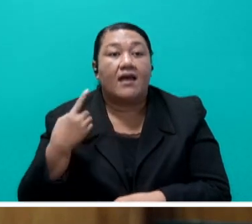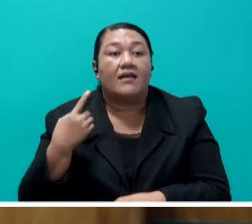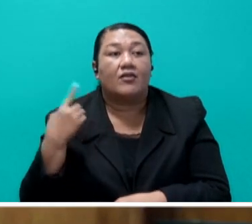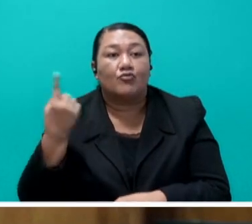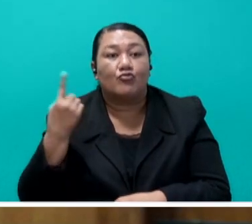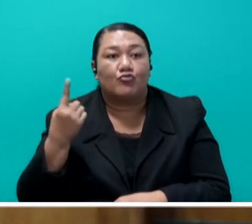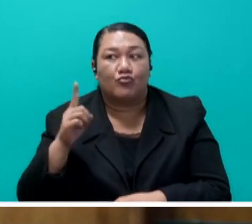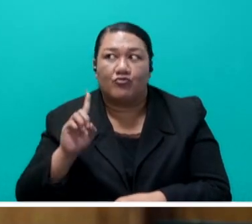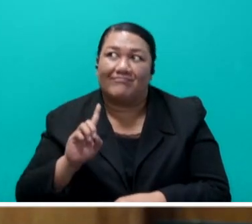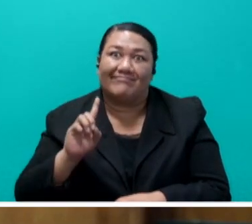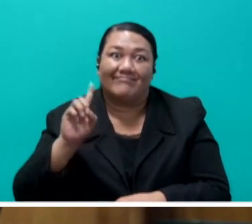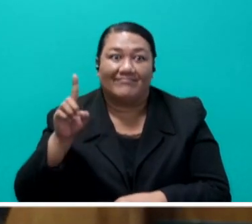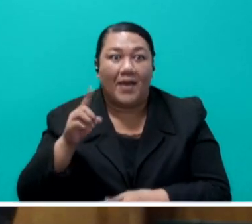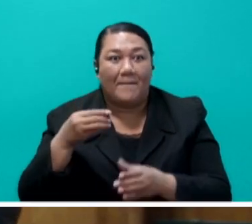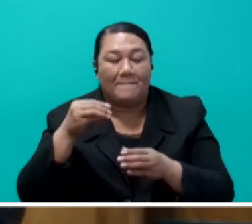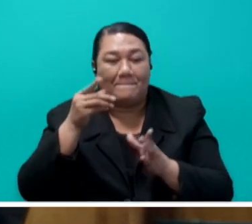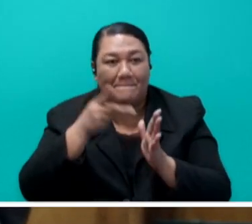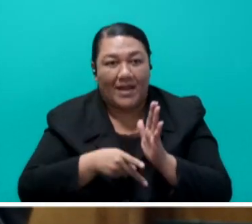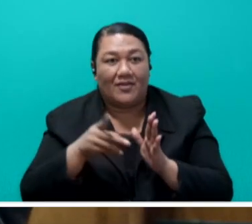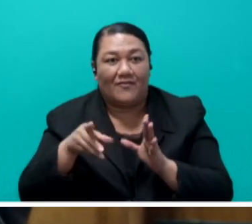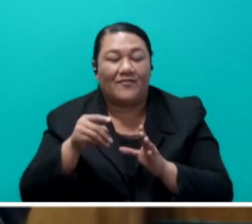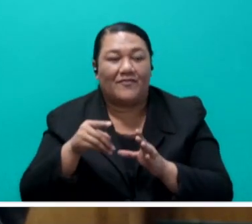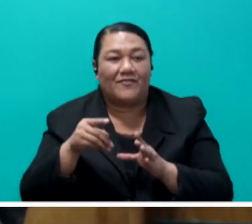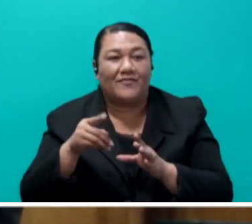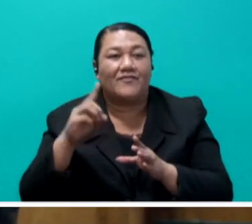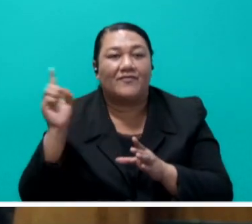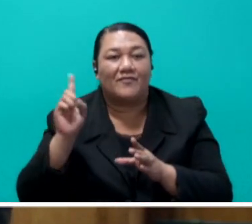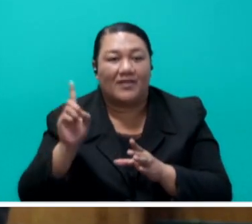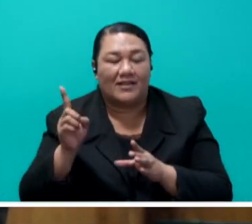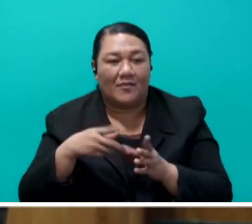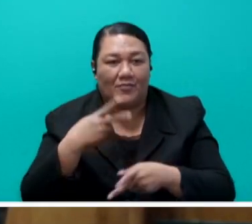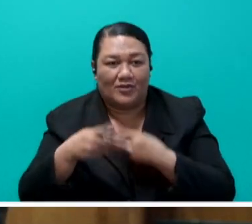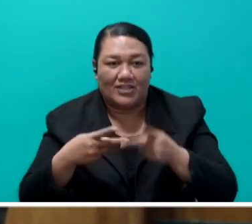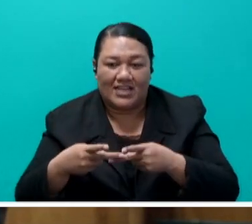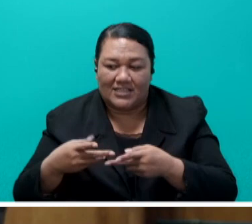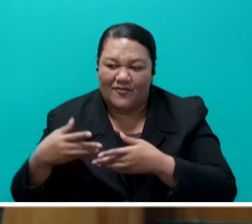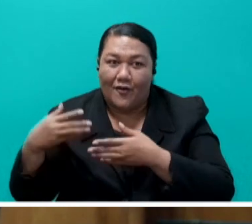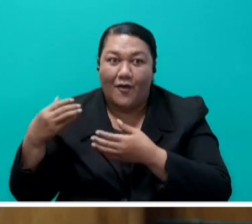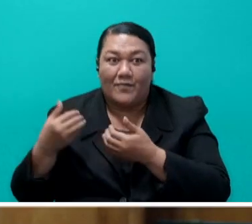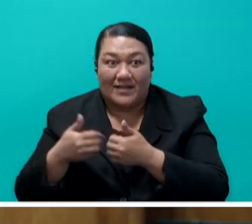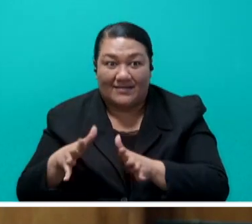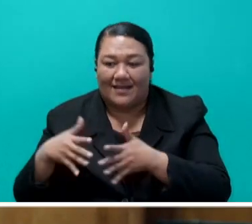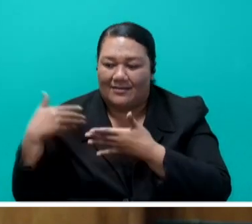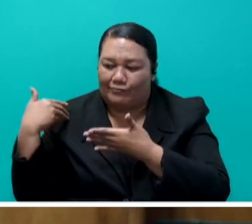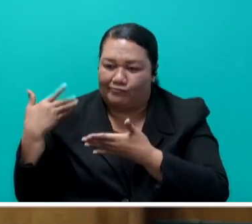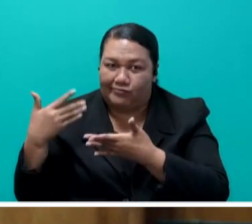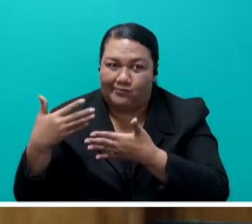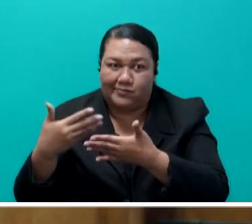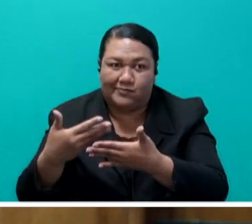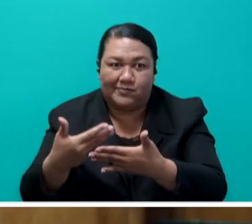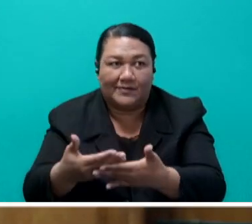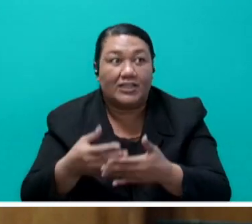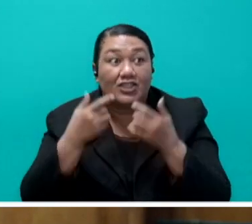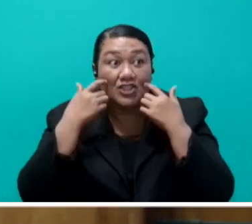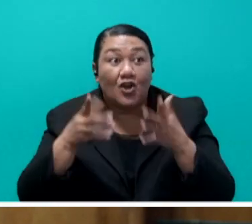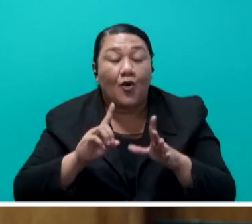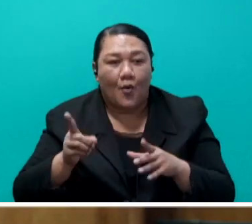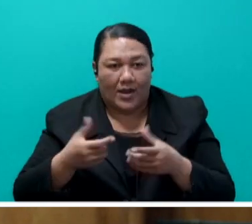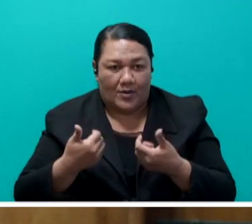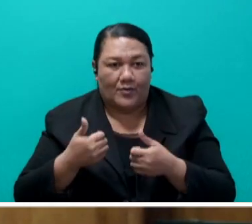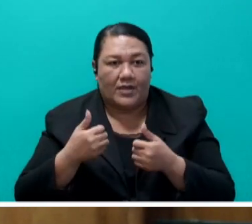who was part of the process from the beginning. And it shows in what we were able to